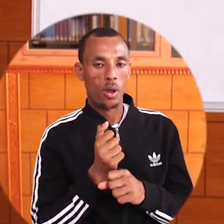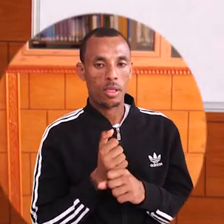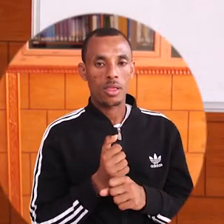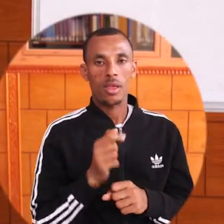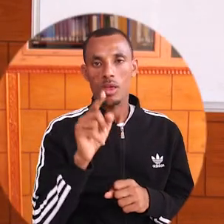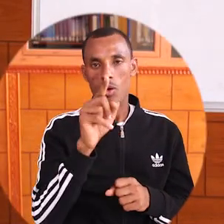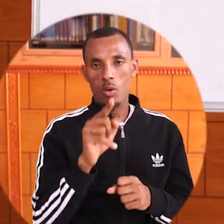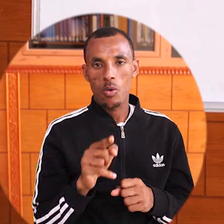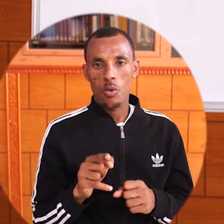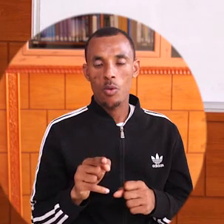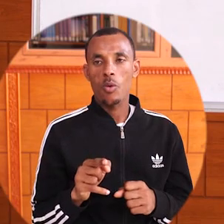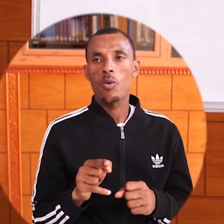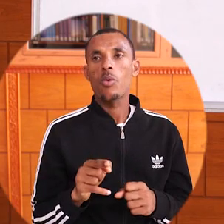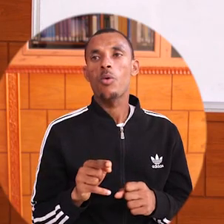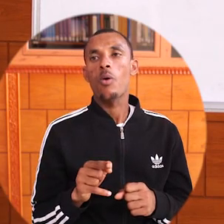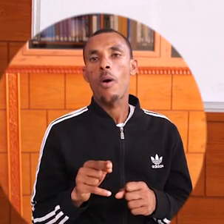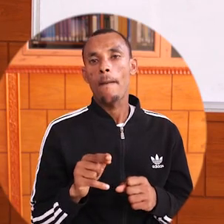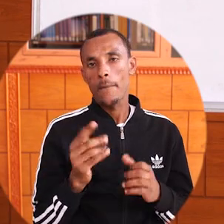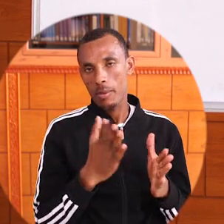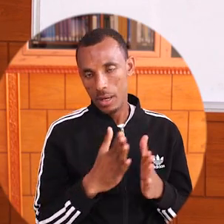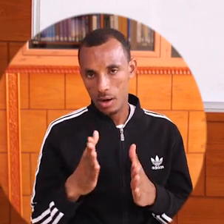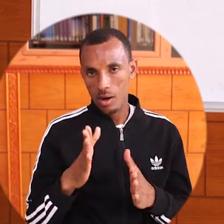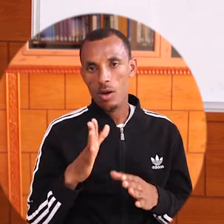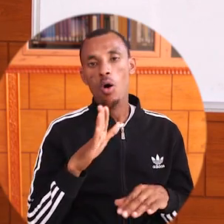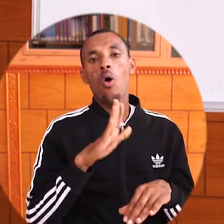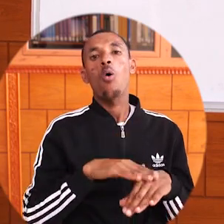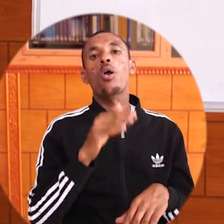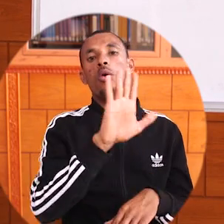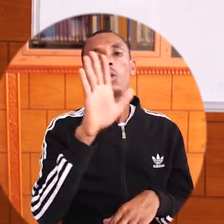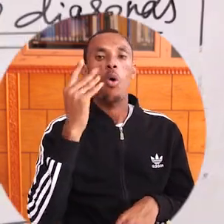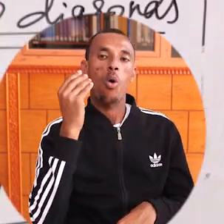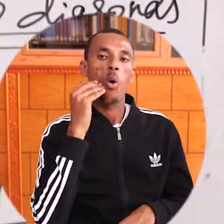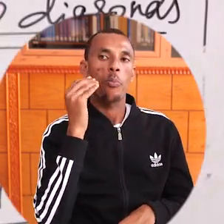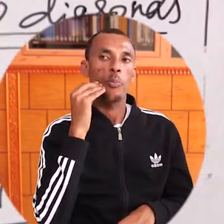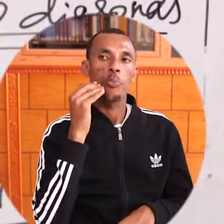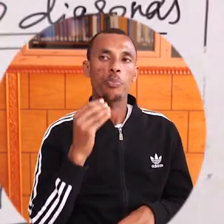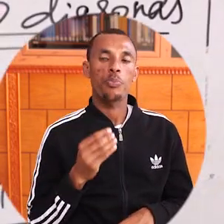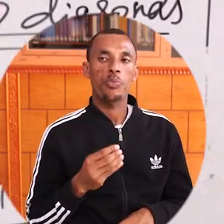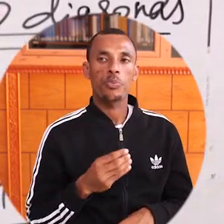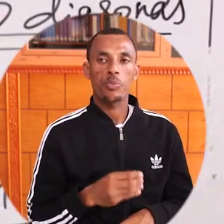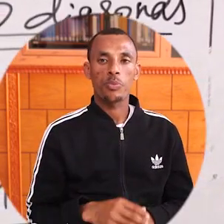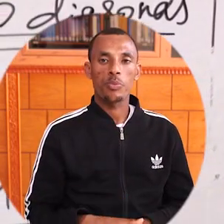You perform on your home.